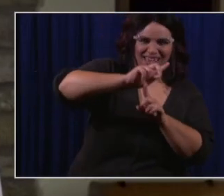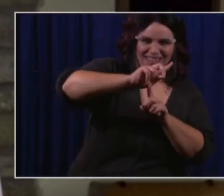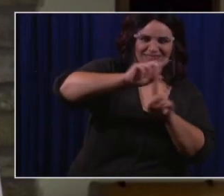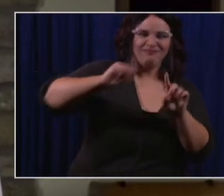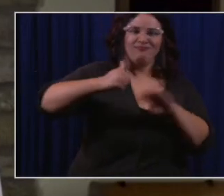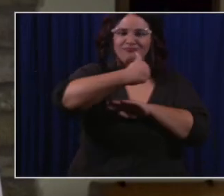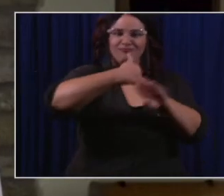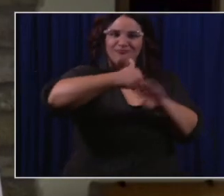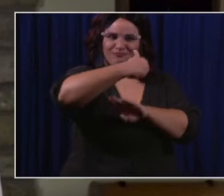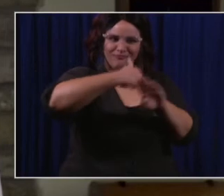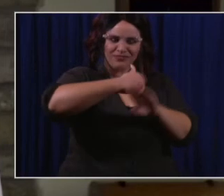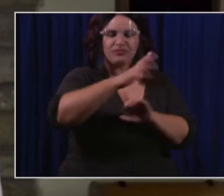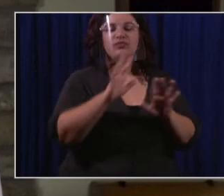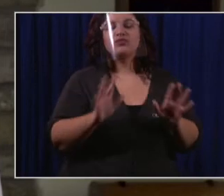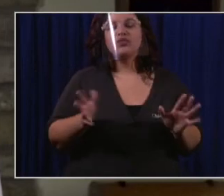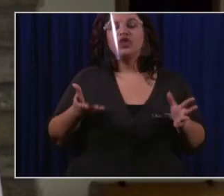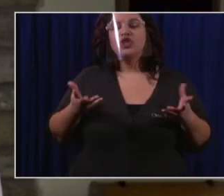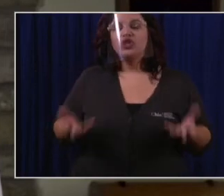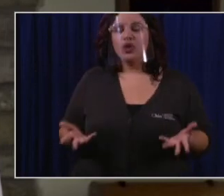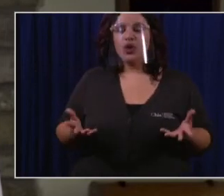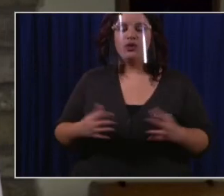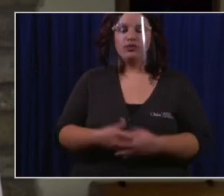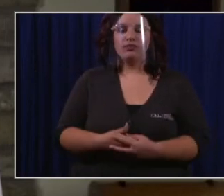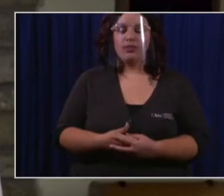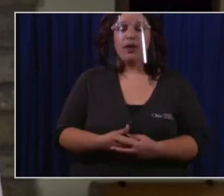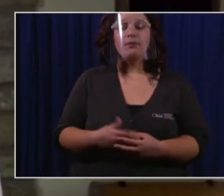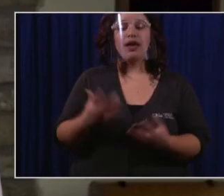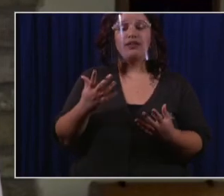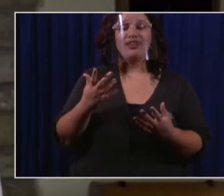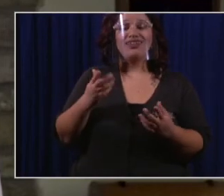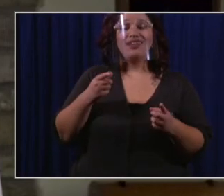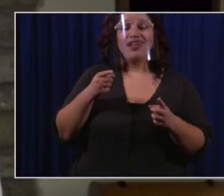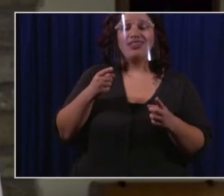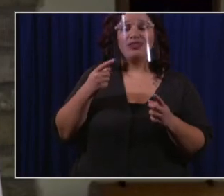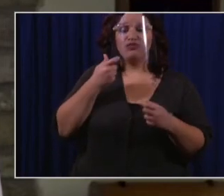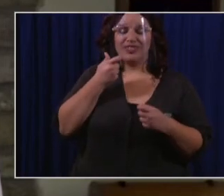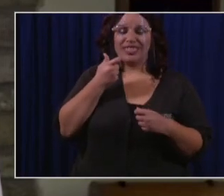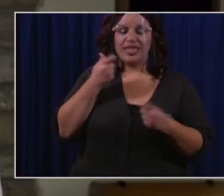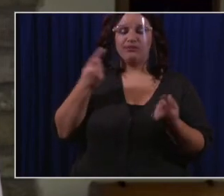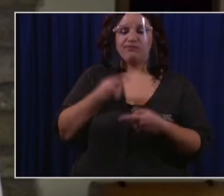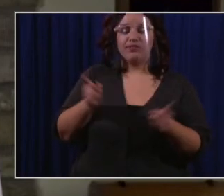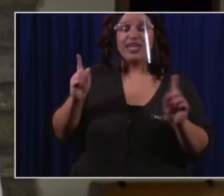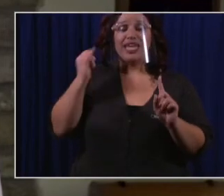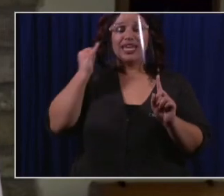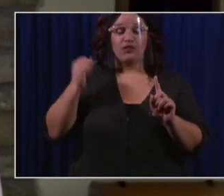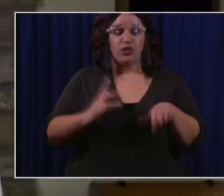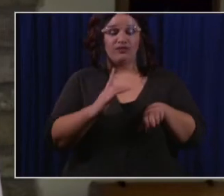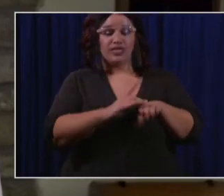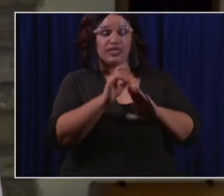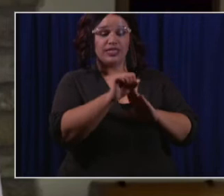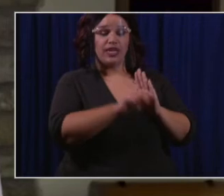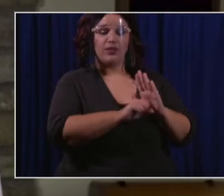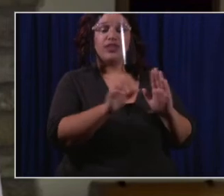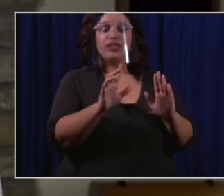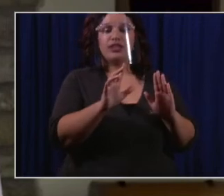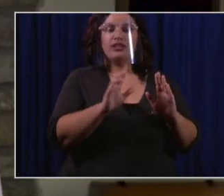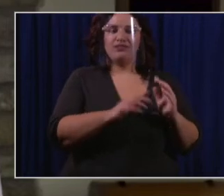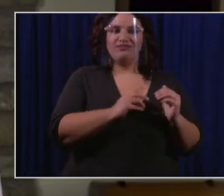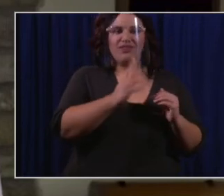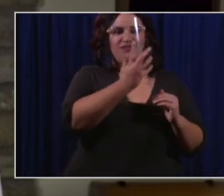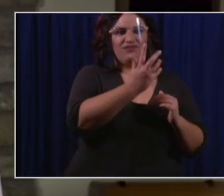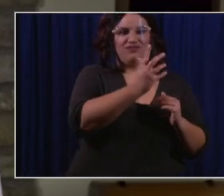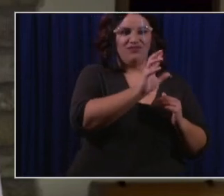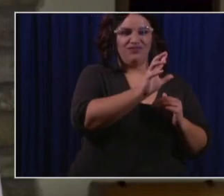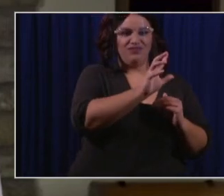self-quarantine after visiting states with a 15% COVID positivity rate or above. Indiana is one of those